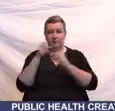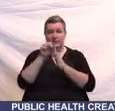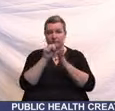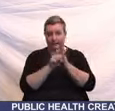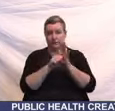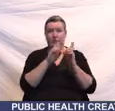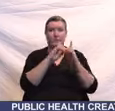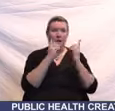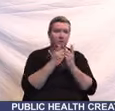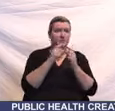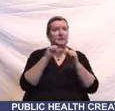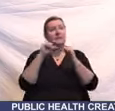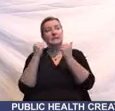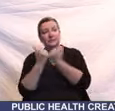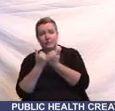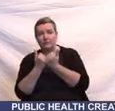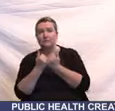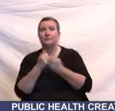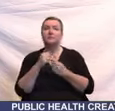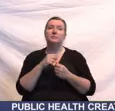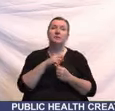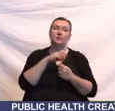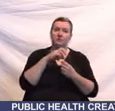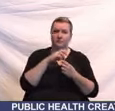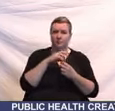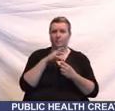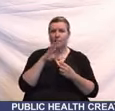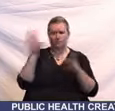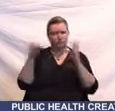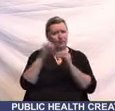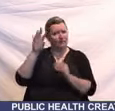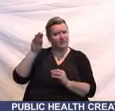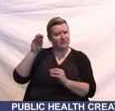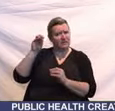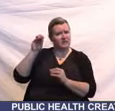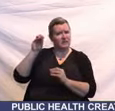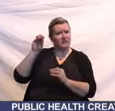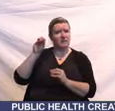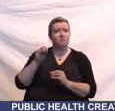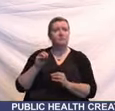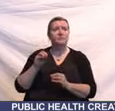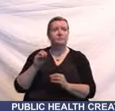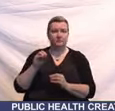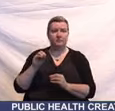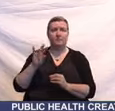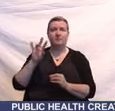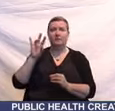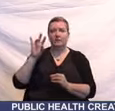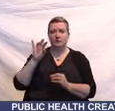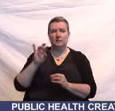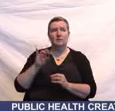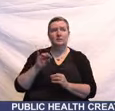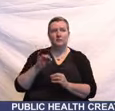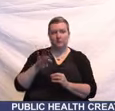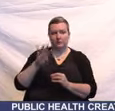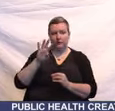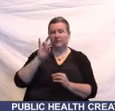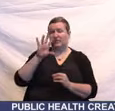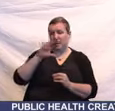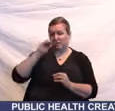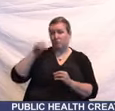and commissions, 70% of all employees were reported as being fully vaccinated,